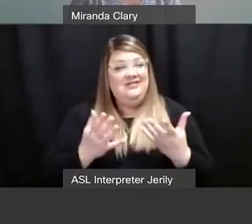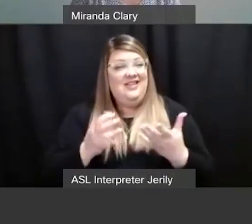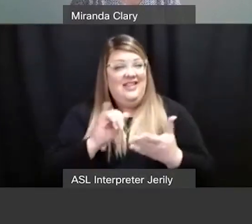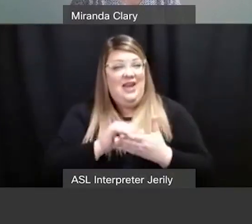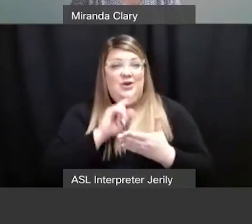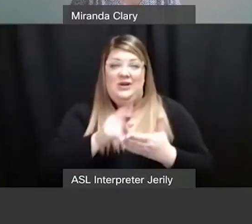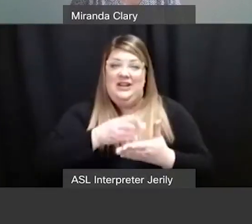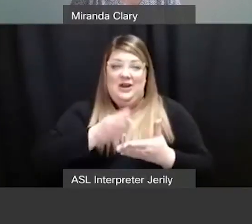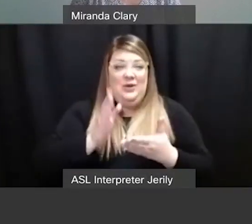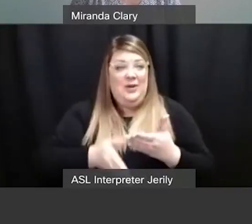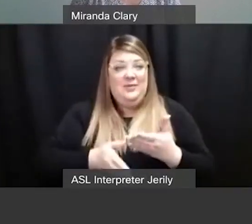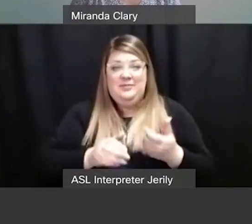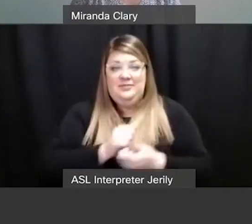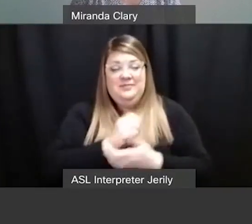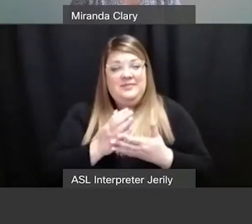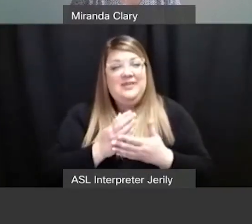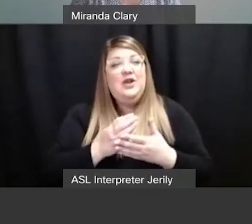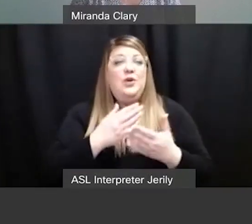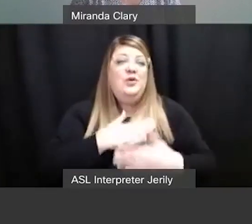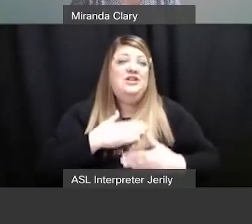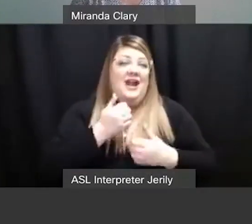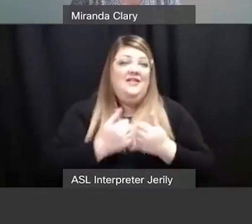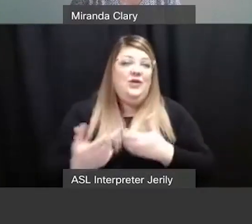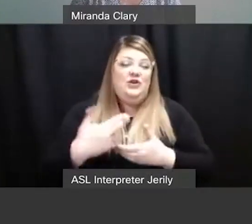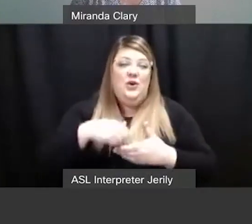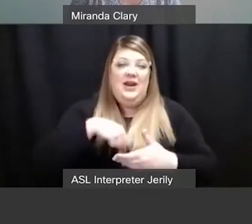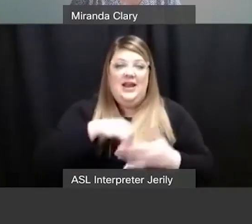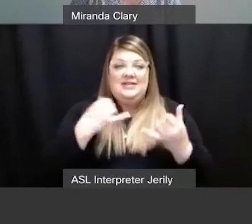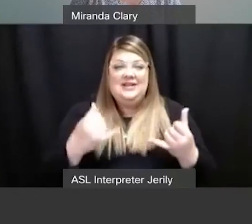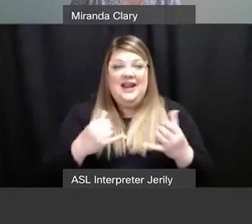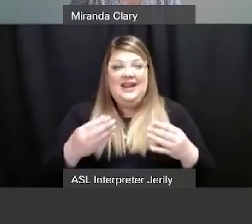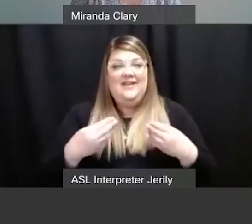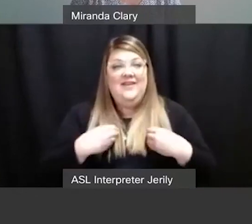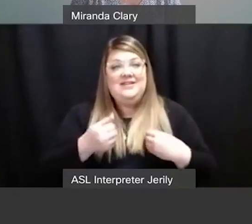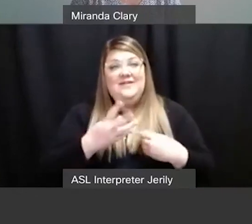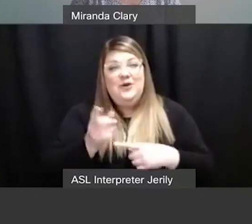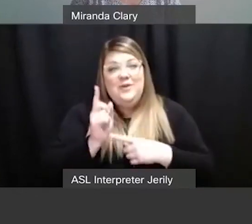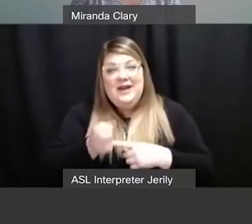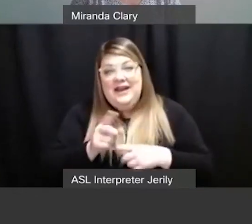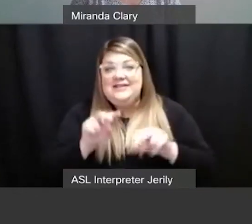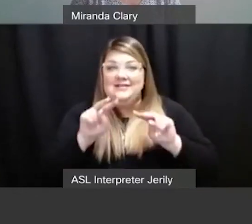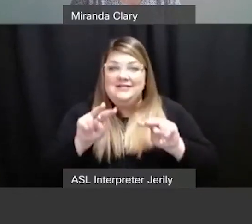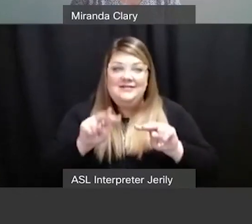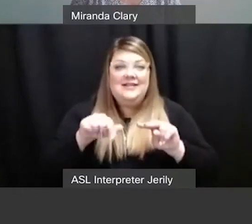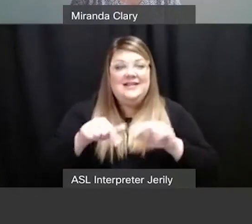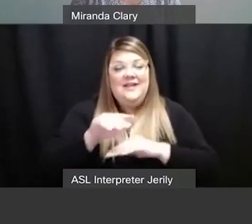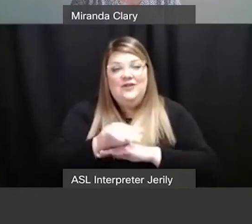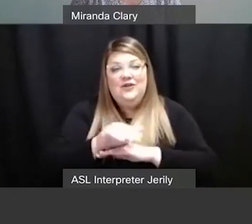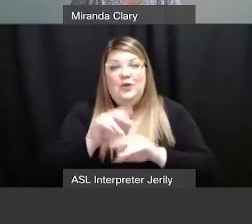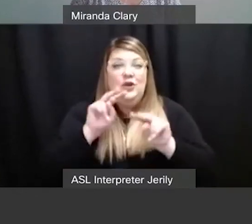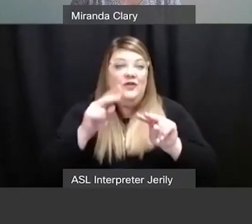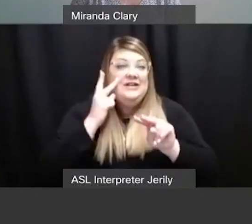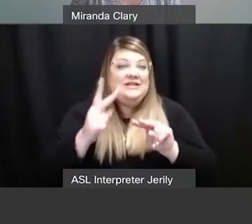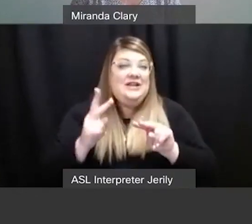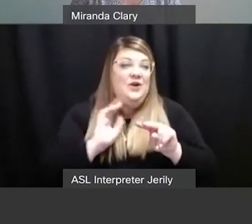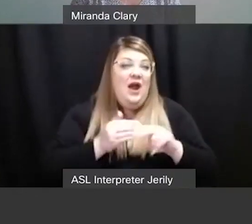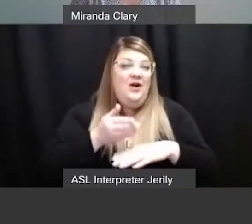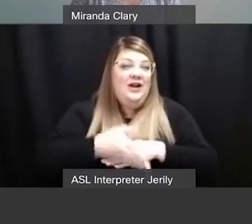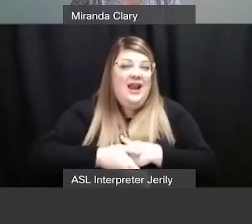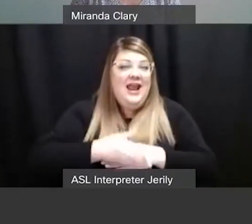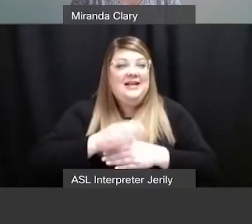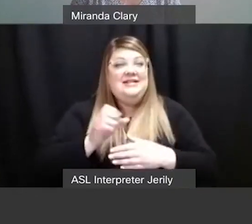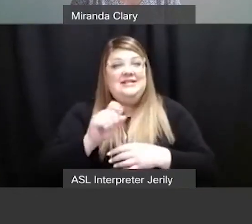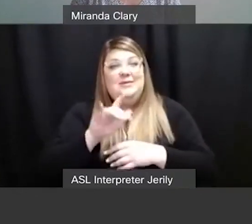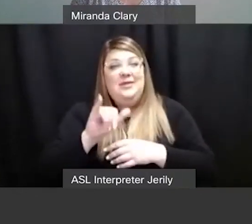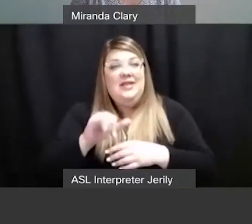wraps us up. We really appreciate everyone joining us today and giving us a few minutes of your afternoon. We look forward to seeing you at our next Supply Chain